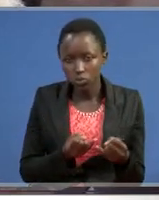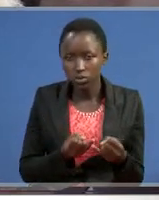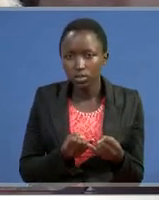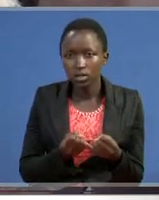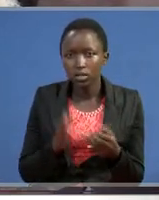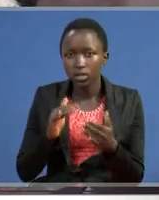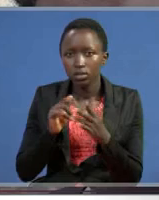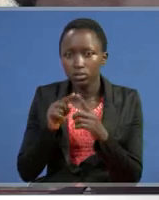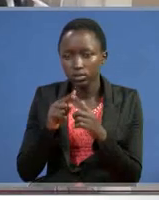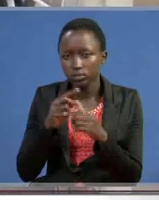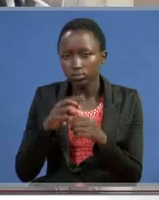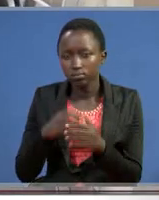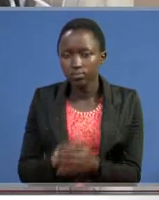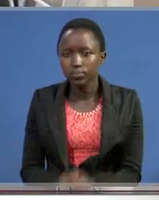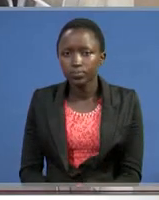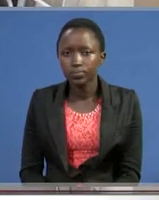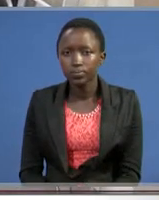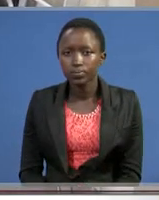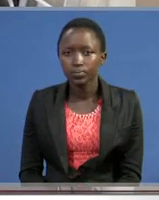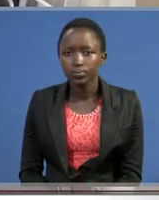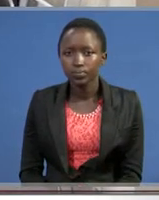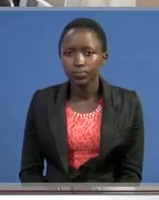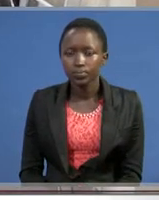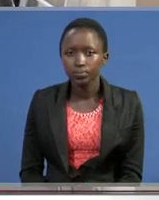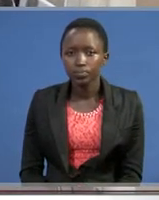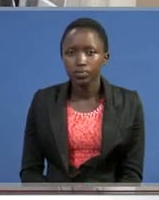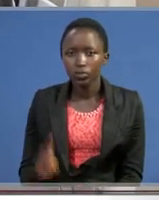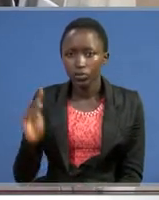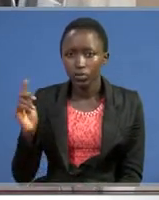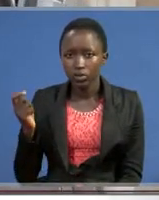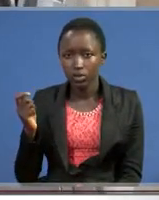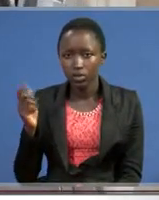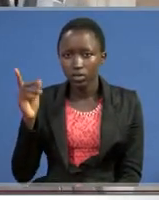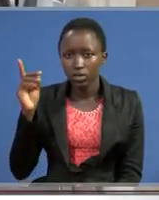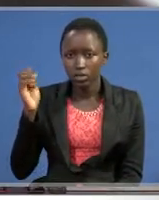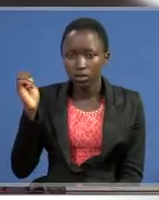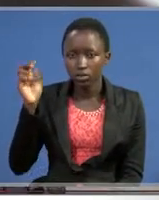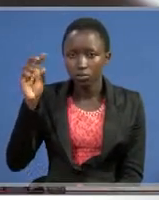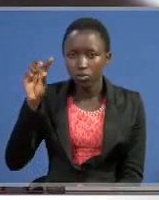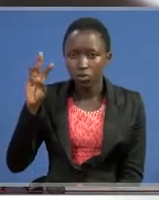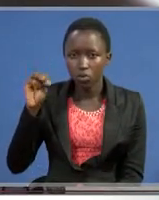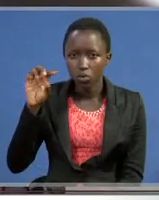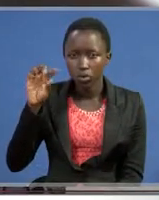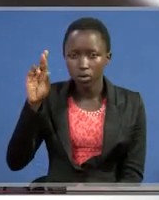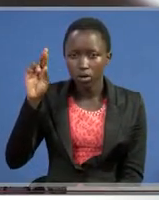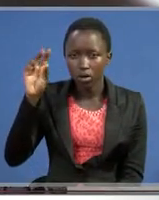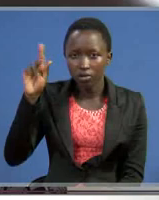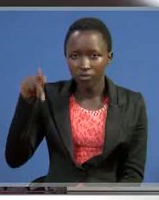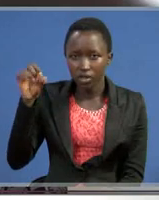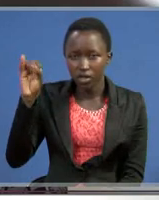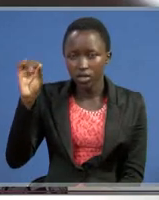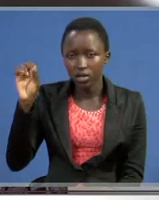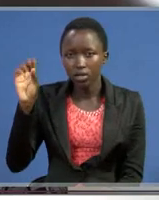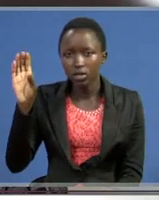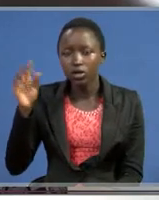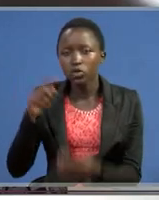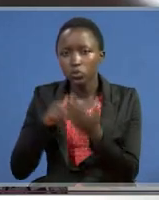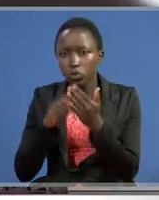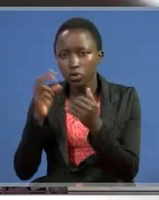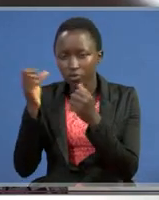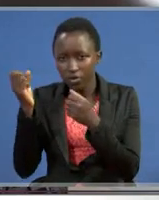towards them the Kenya demographic and health survey 2014 notes that 52 children